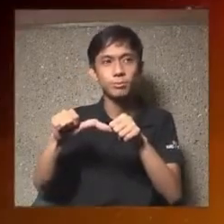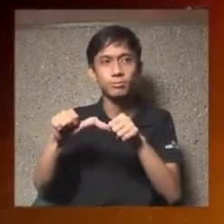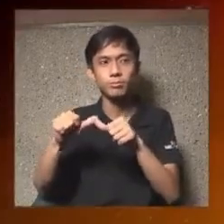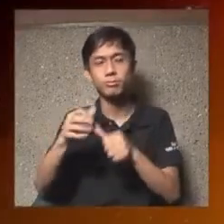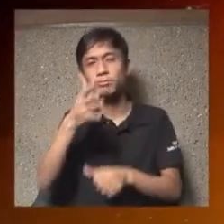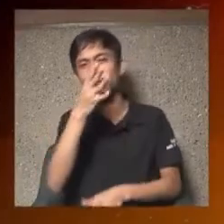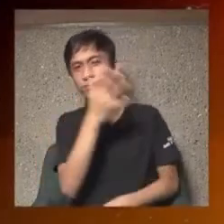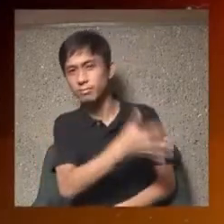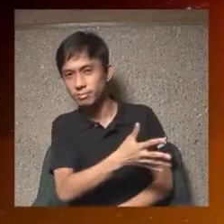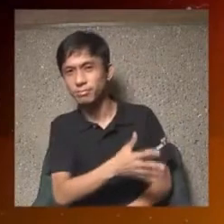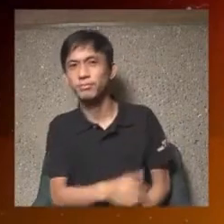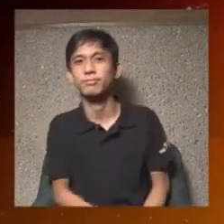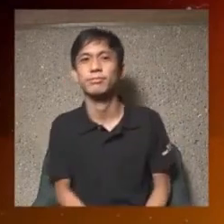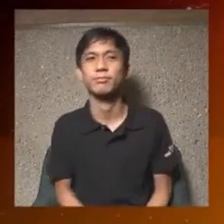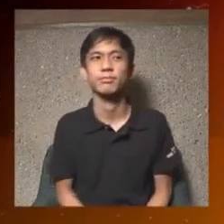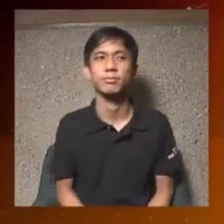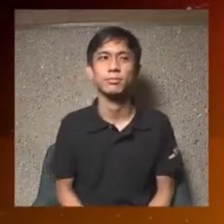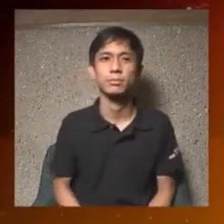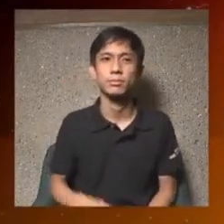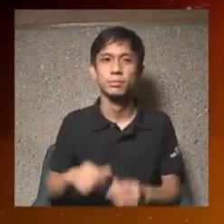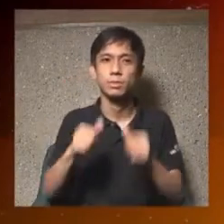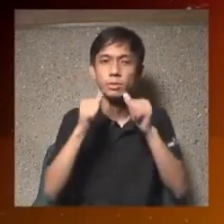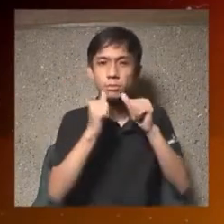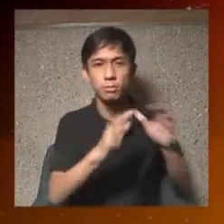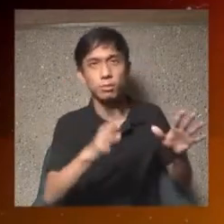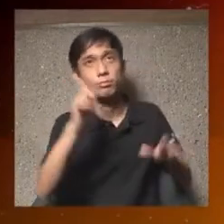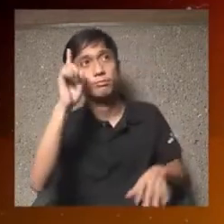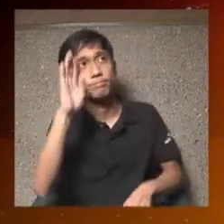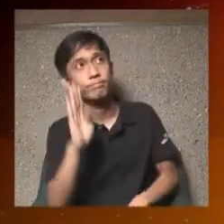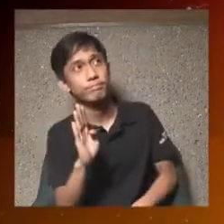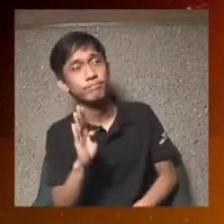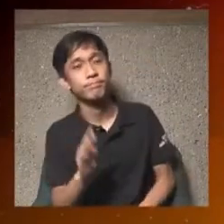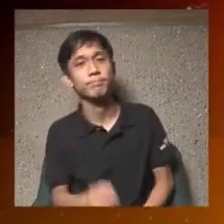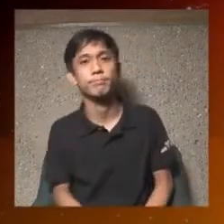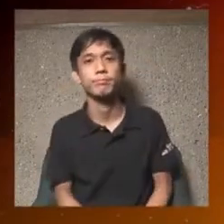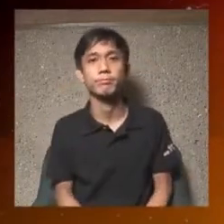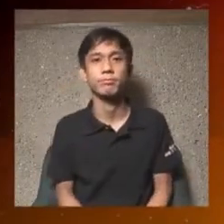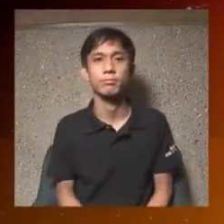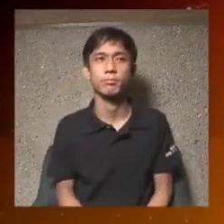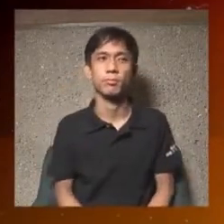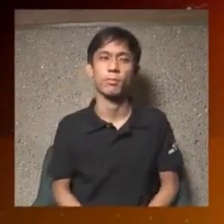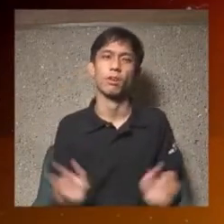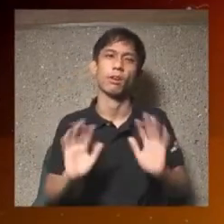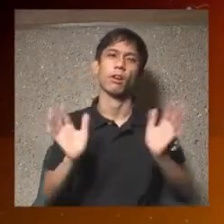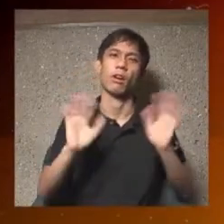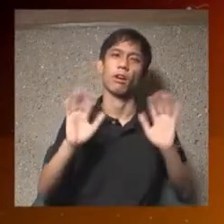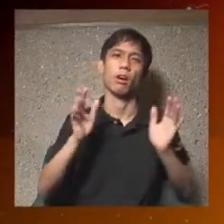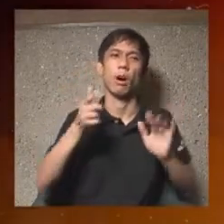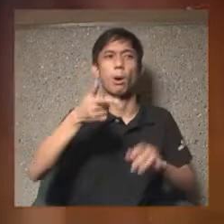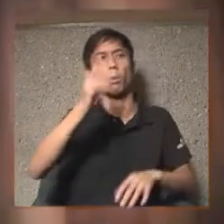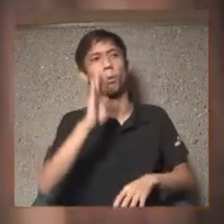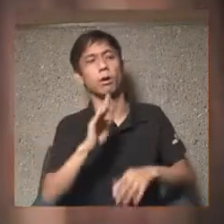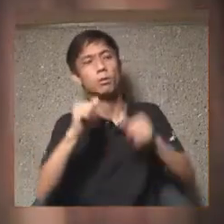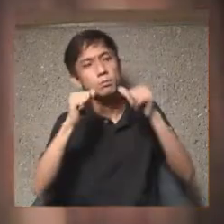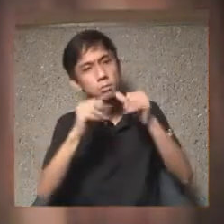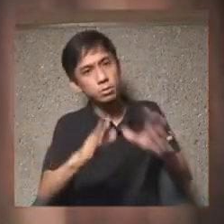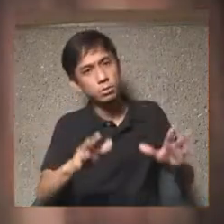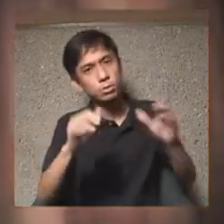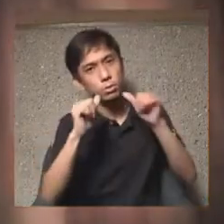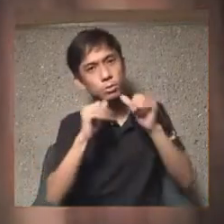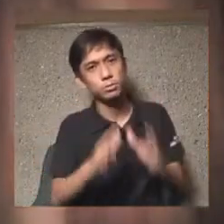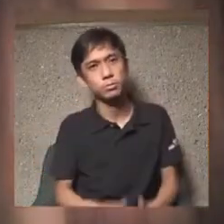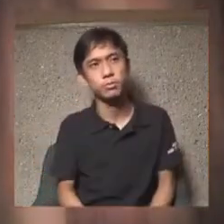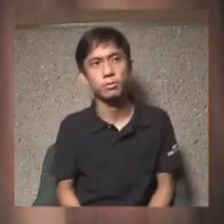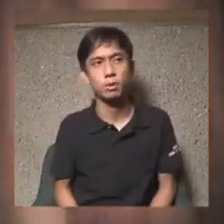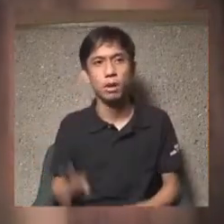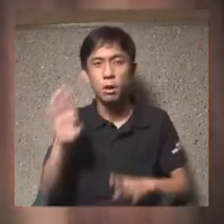own way and not letting God have God's way. That's the problem. We reap